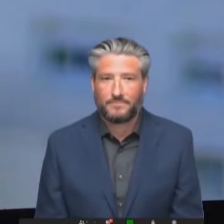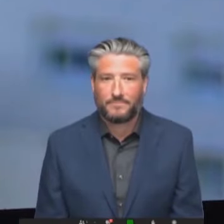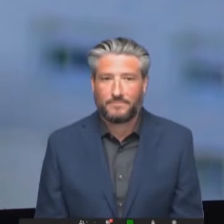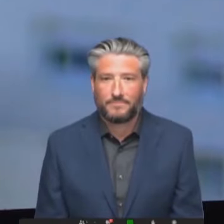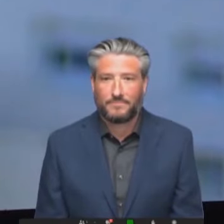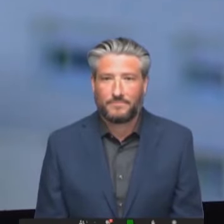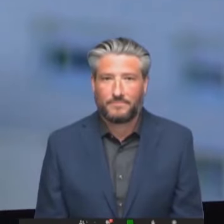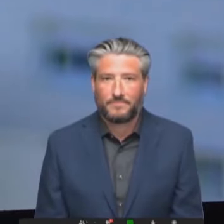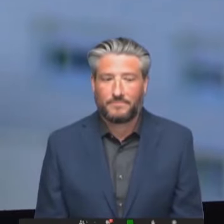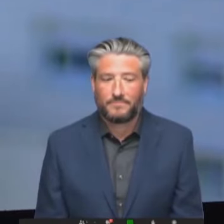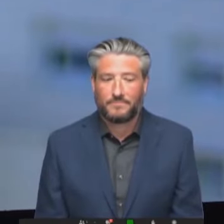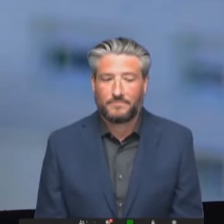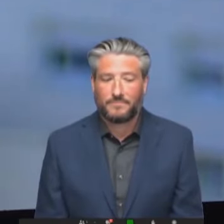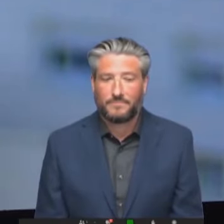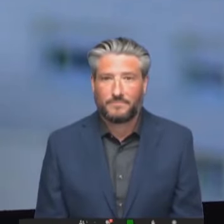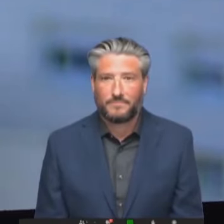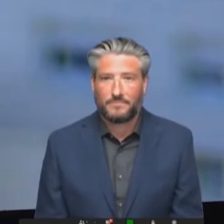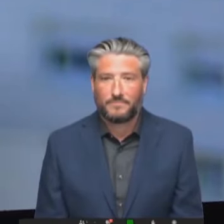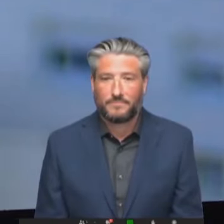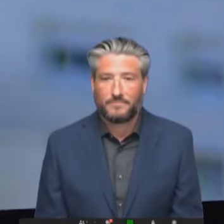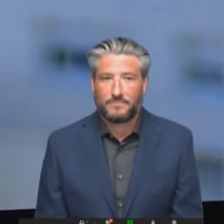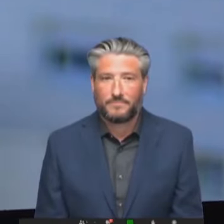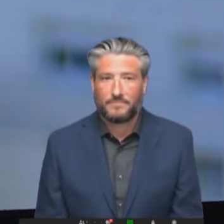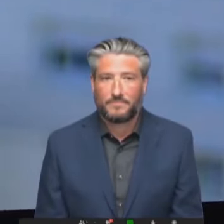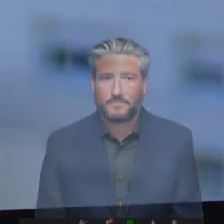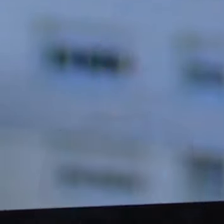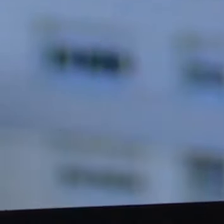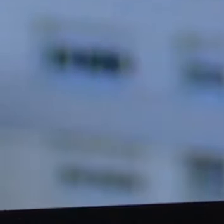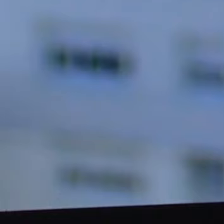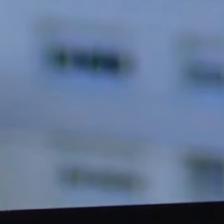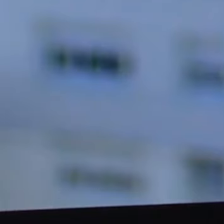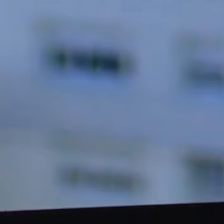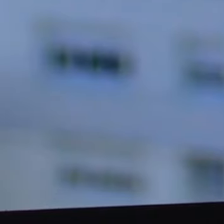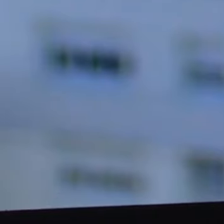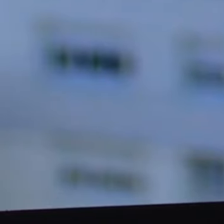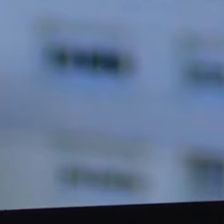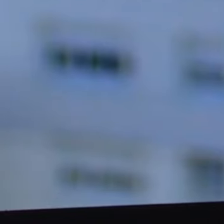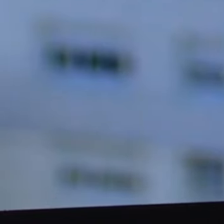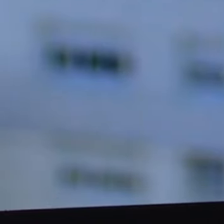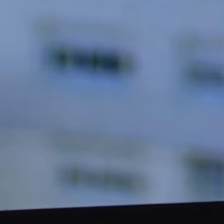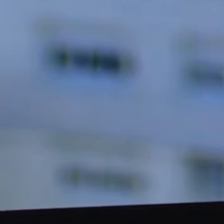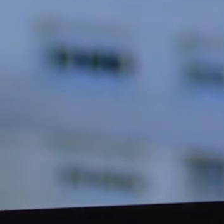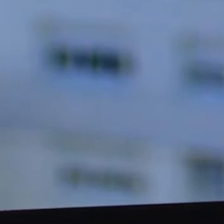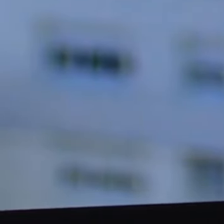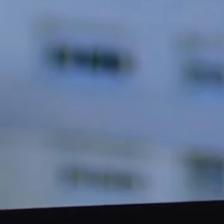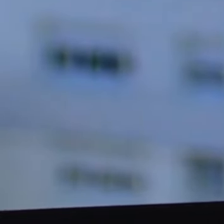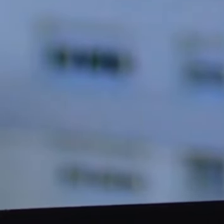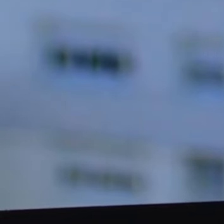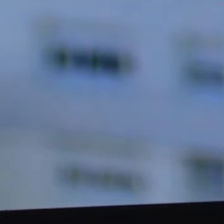121,000 vehicles. Sales of Lada remained virtually stable at 90,000